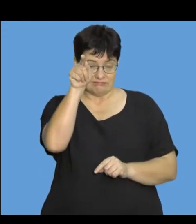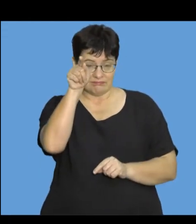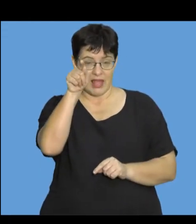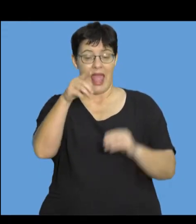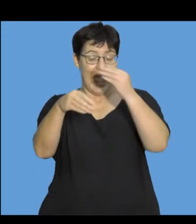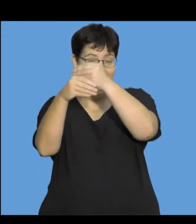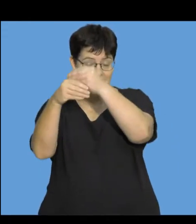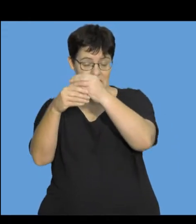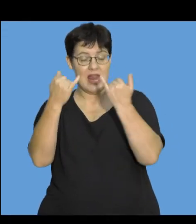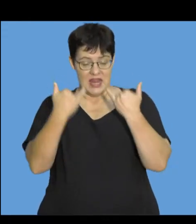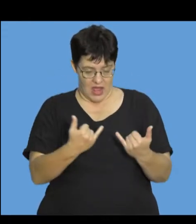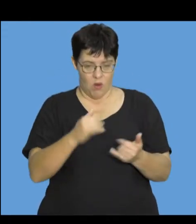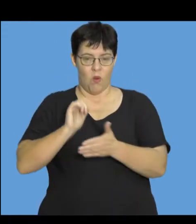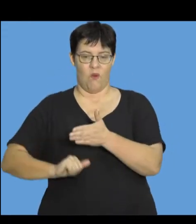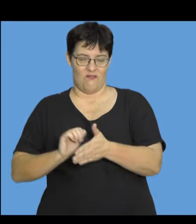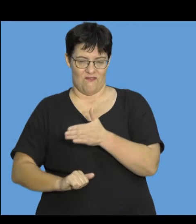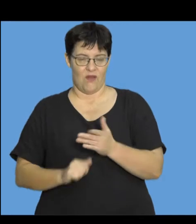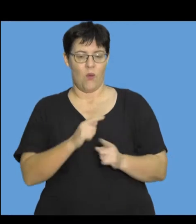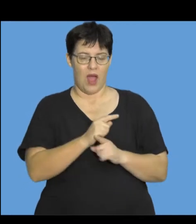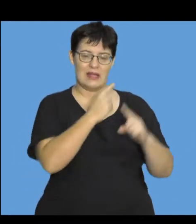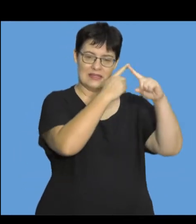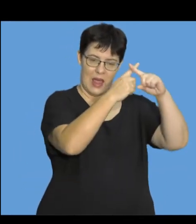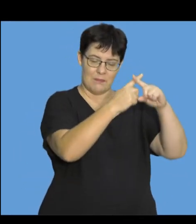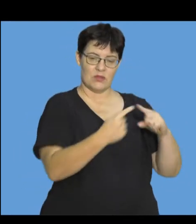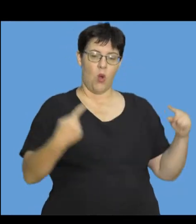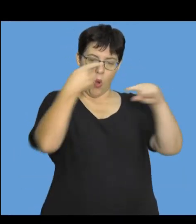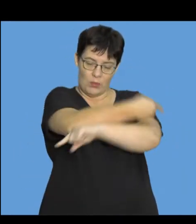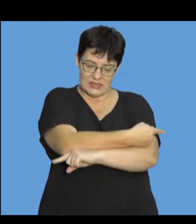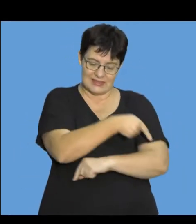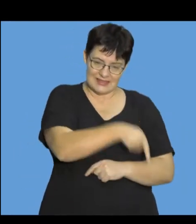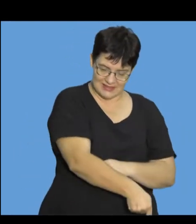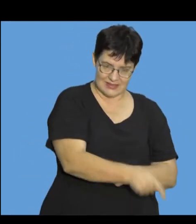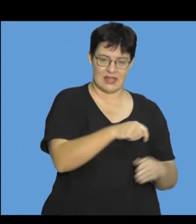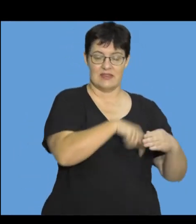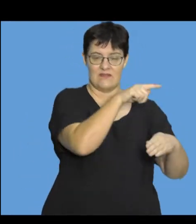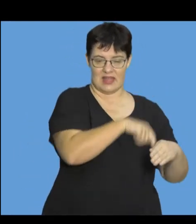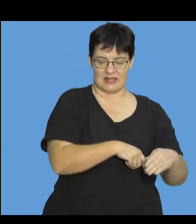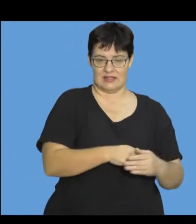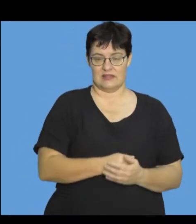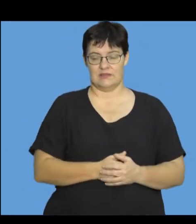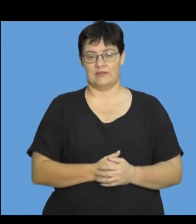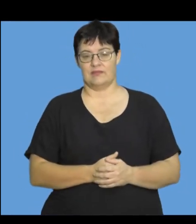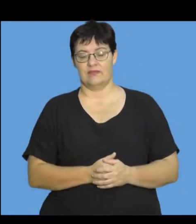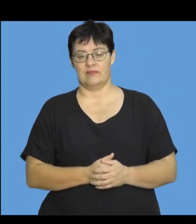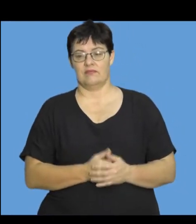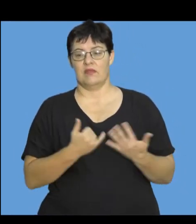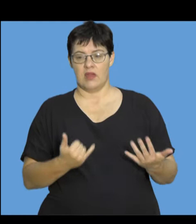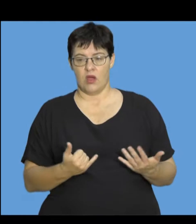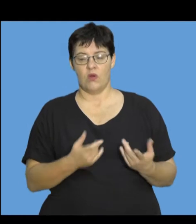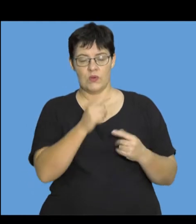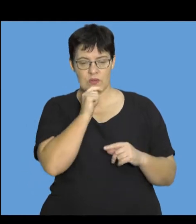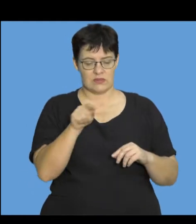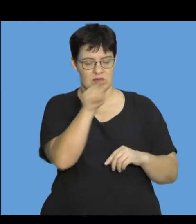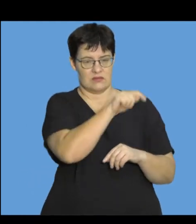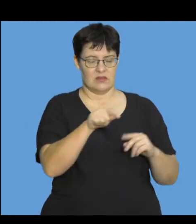is subtraction, because division is like opposite of multiplication. And here I just use a division line, but